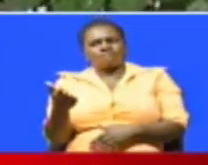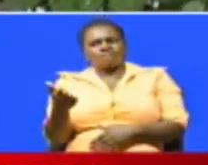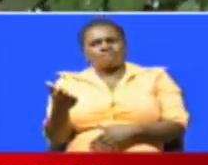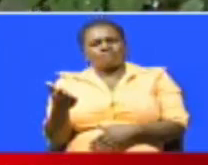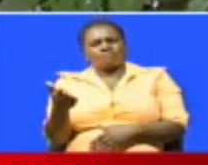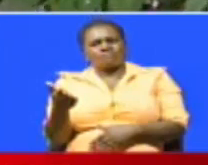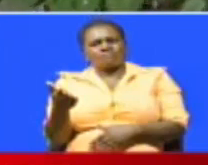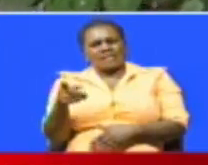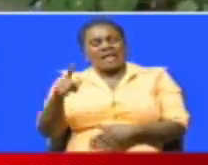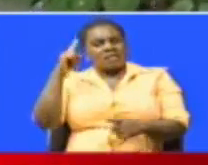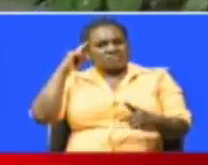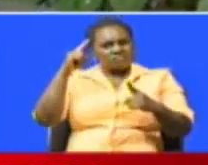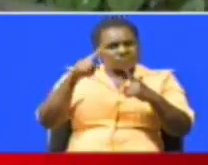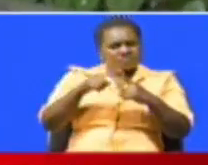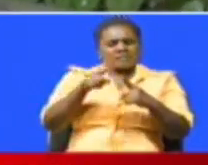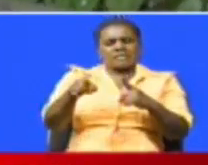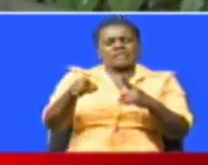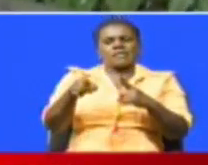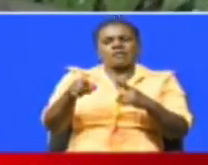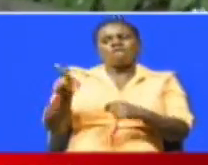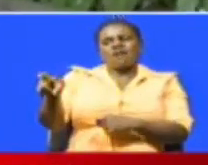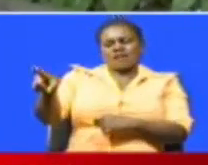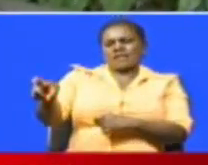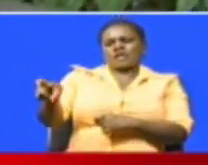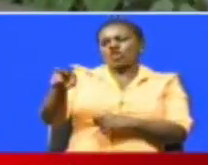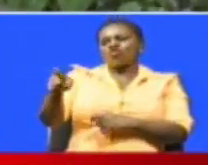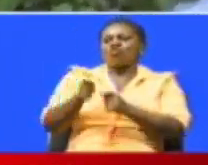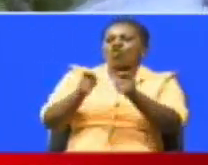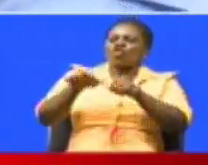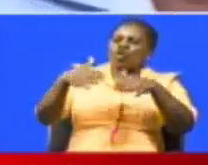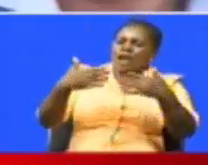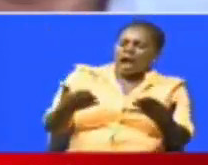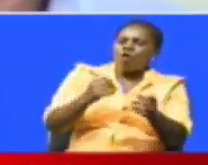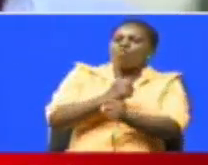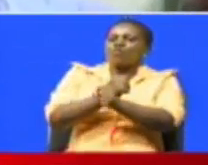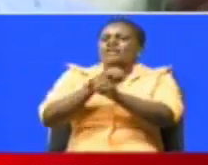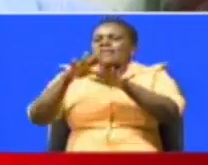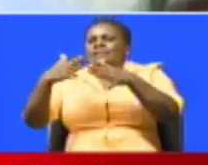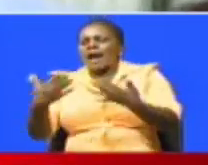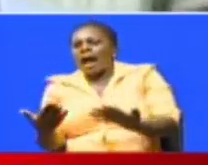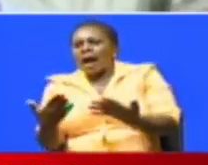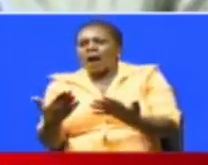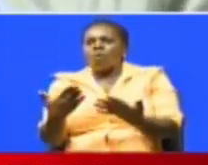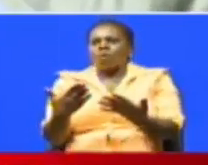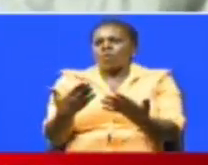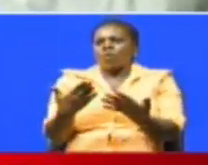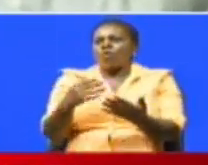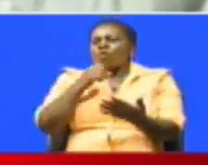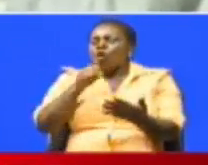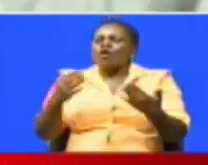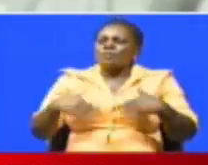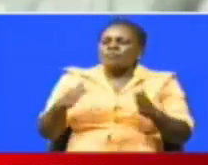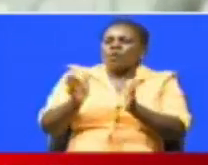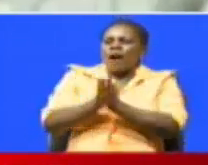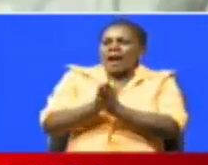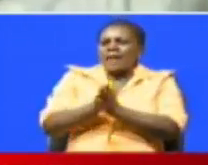be a target for this particular virus. So what measures are you going to take? And the last point would be... It's okay now. Somebody